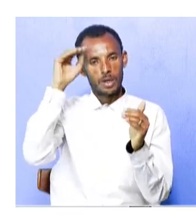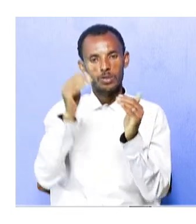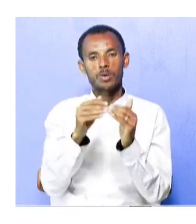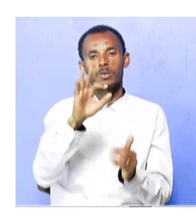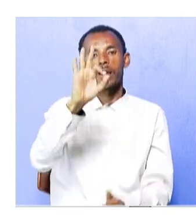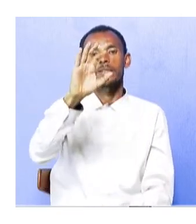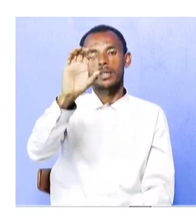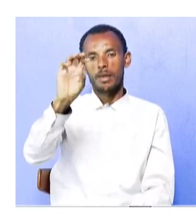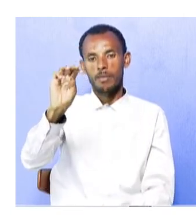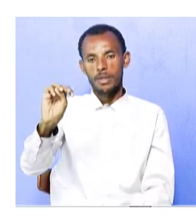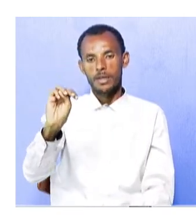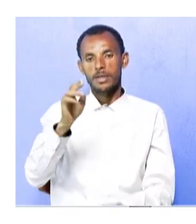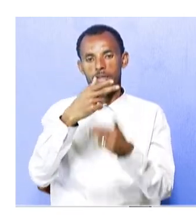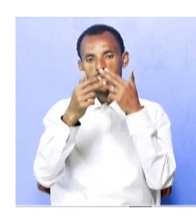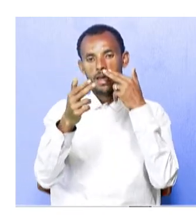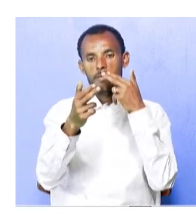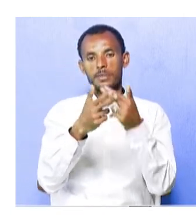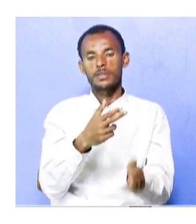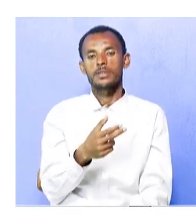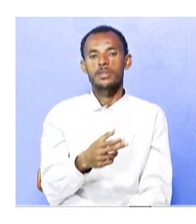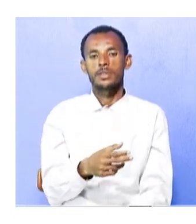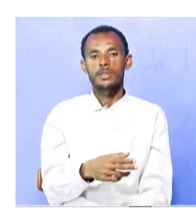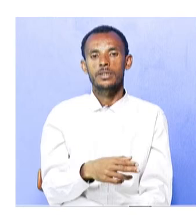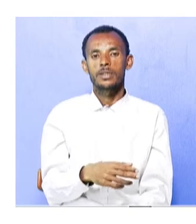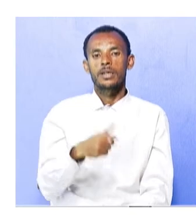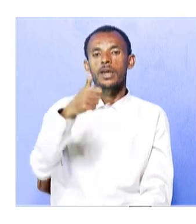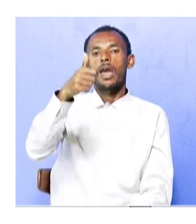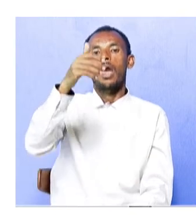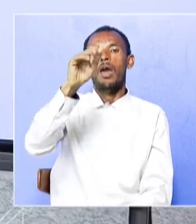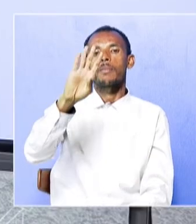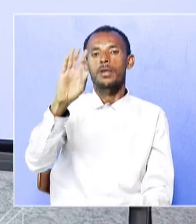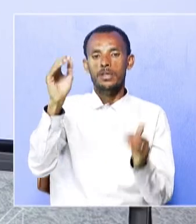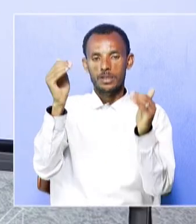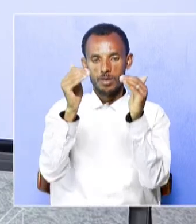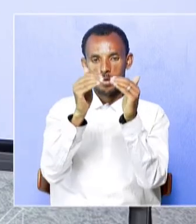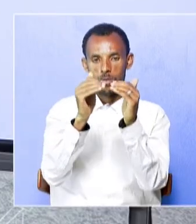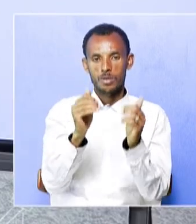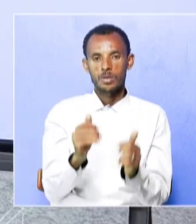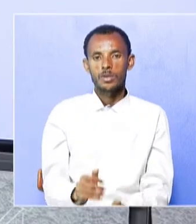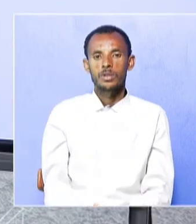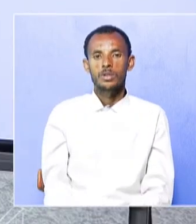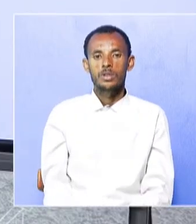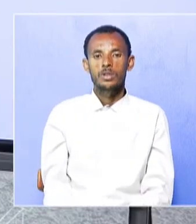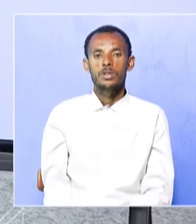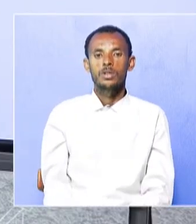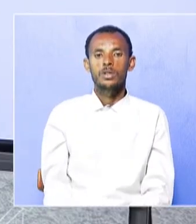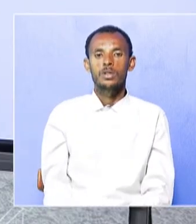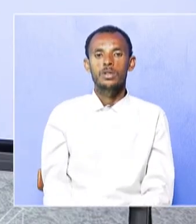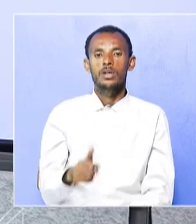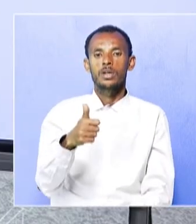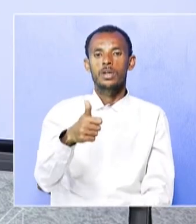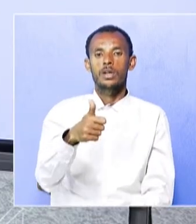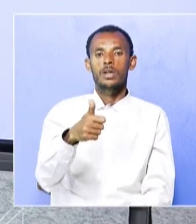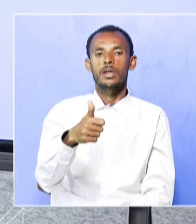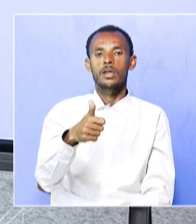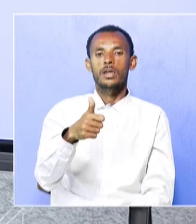9 centimeter times AB is the whole, it's not AB here,